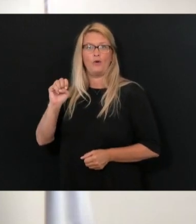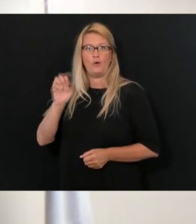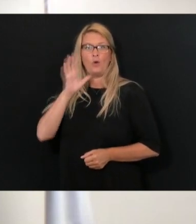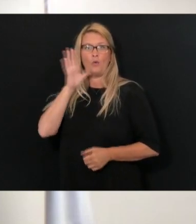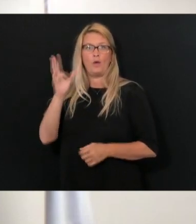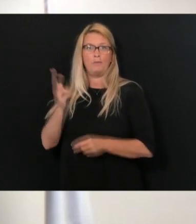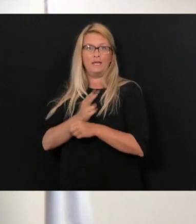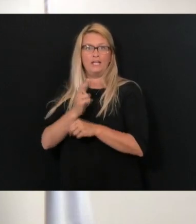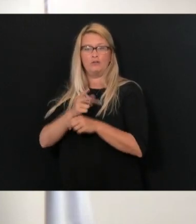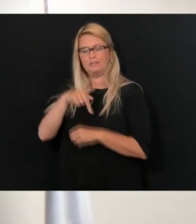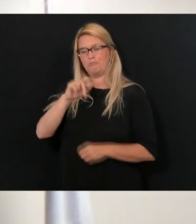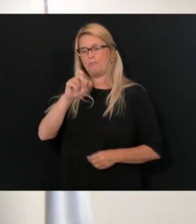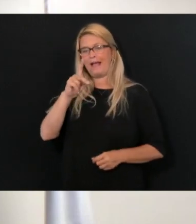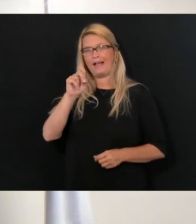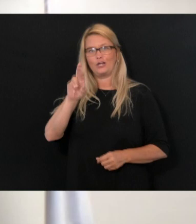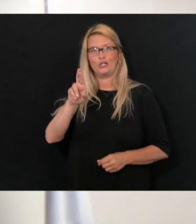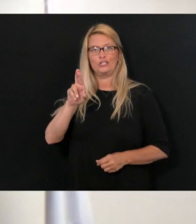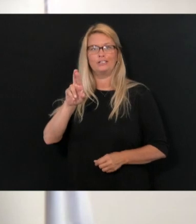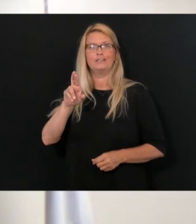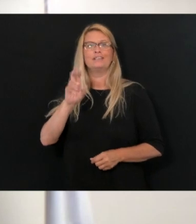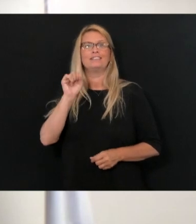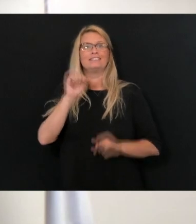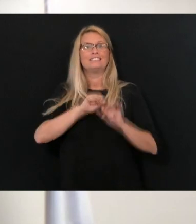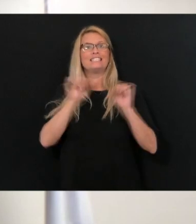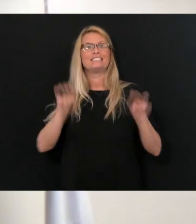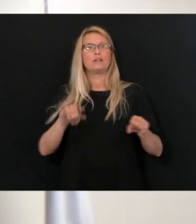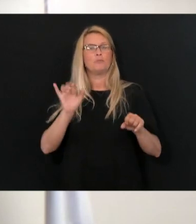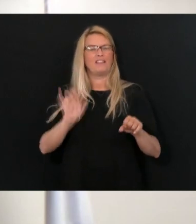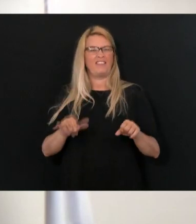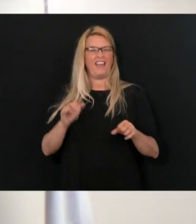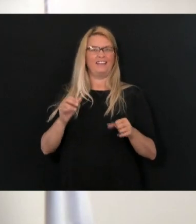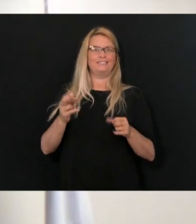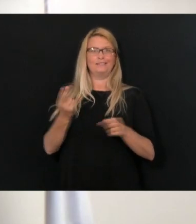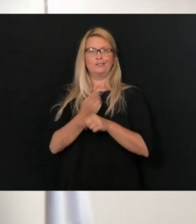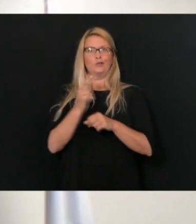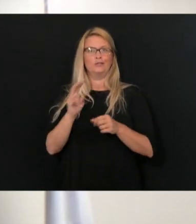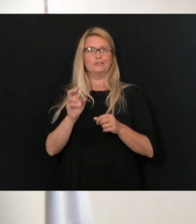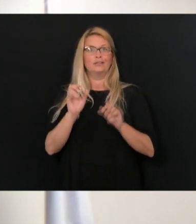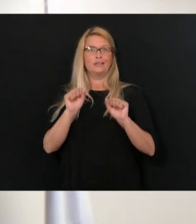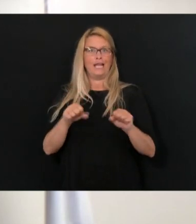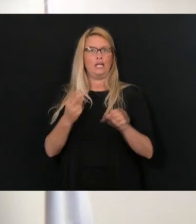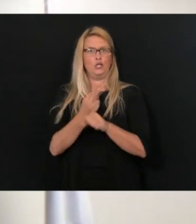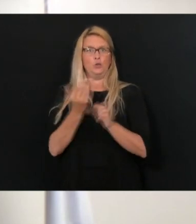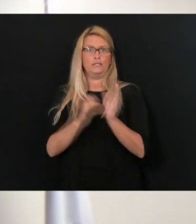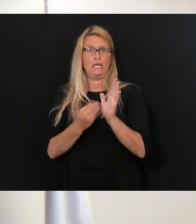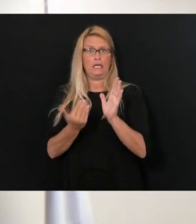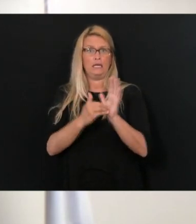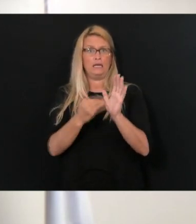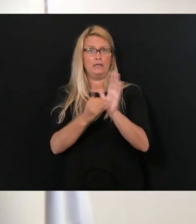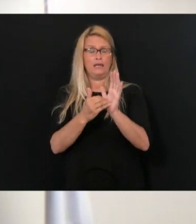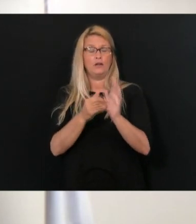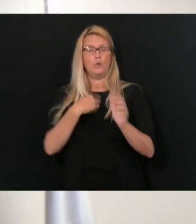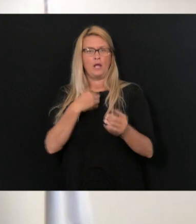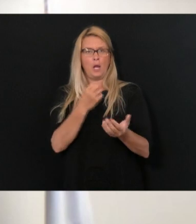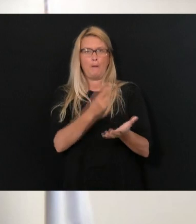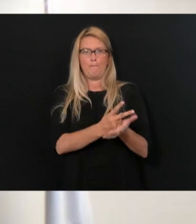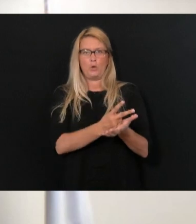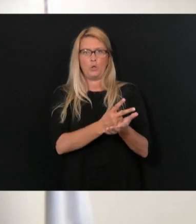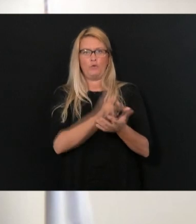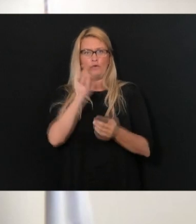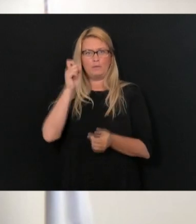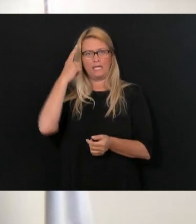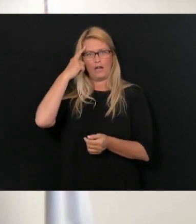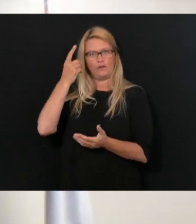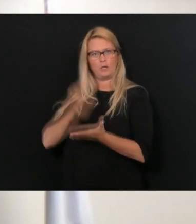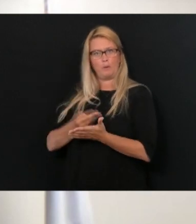the PAPR systems, which are the reusable systems that we got approval from the governor to purchase early